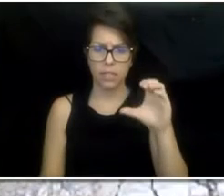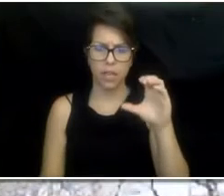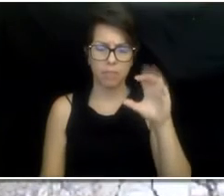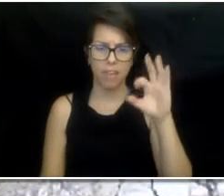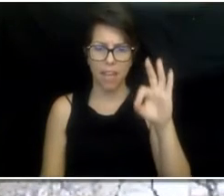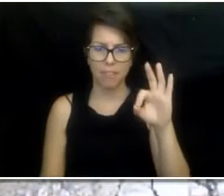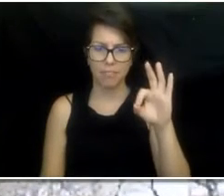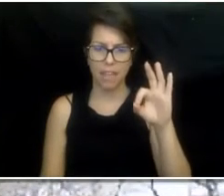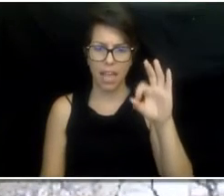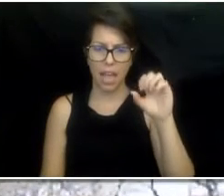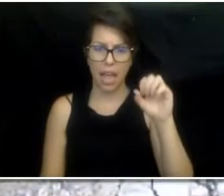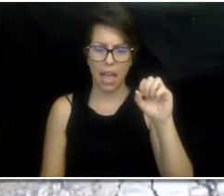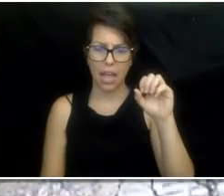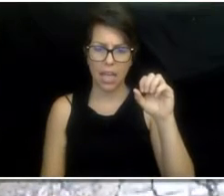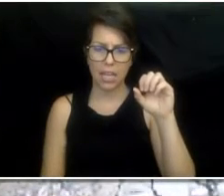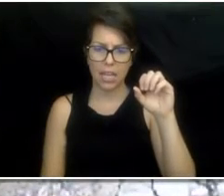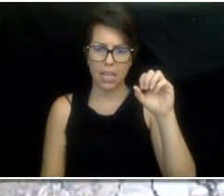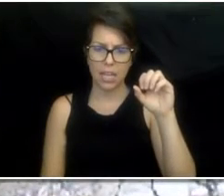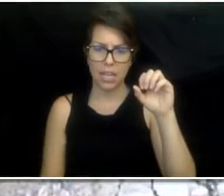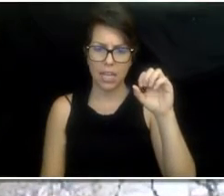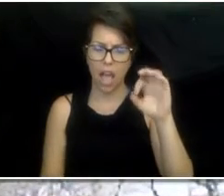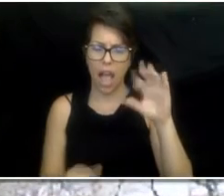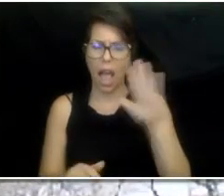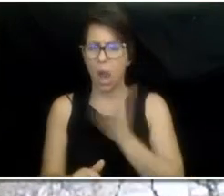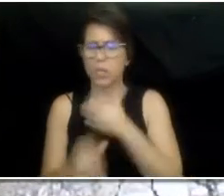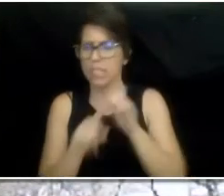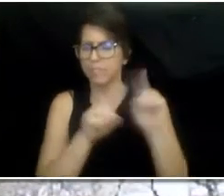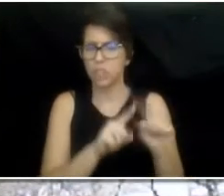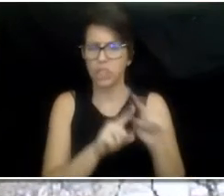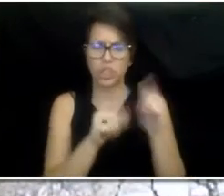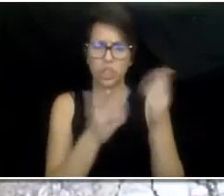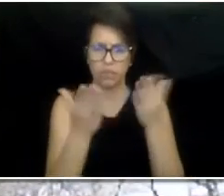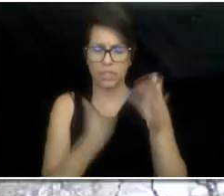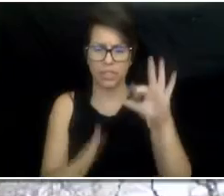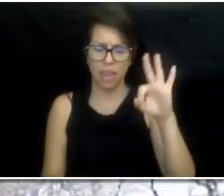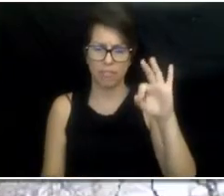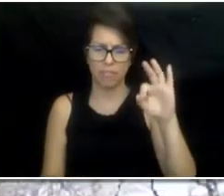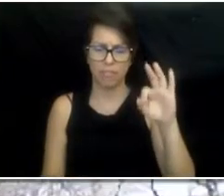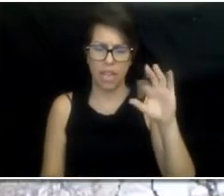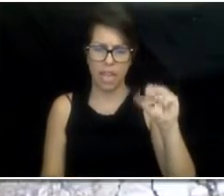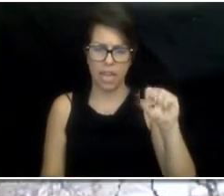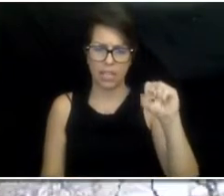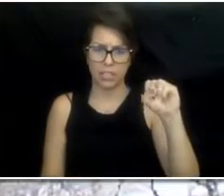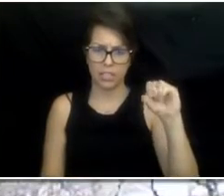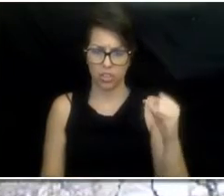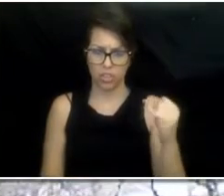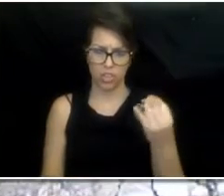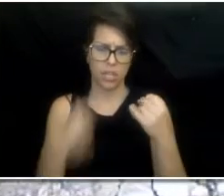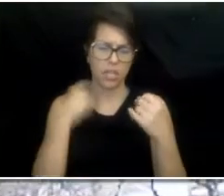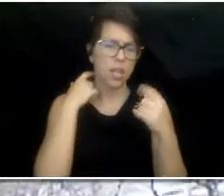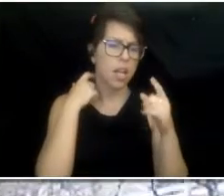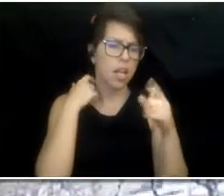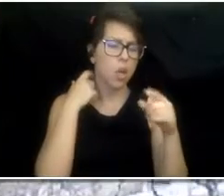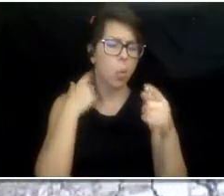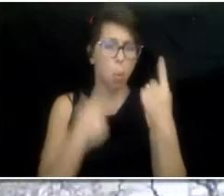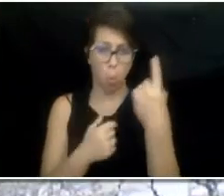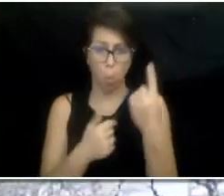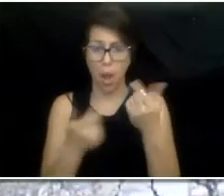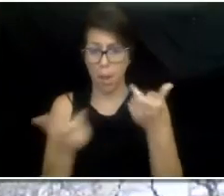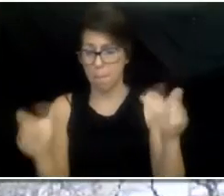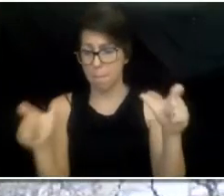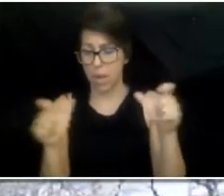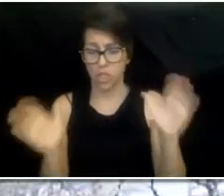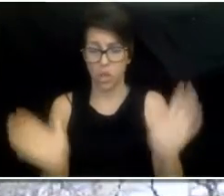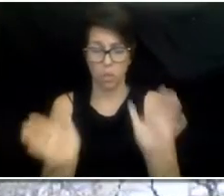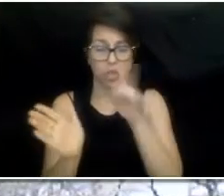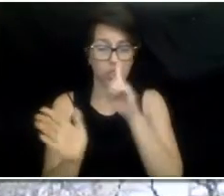we um we saw a great uptick with um uh Google and Twitter and and and and we continue